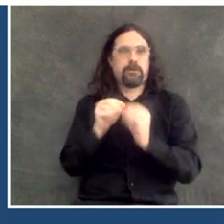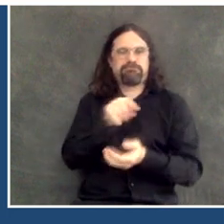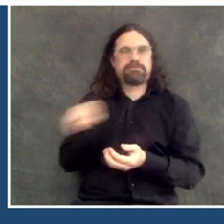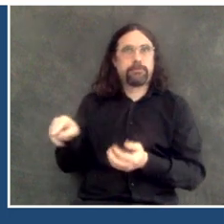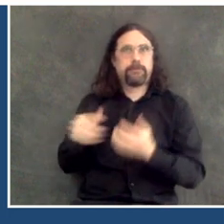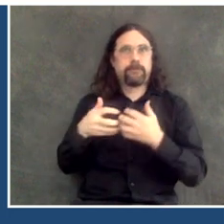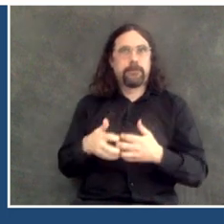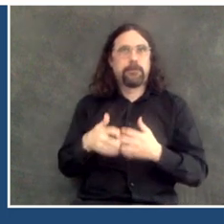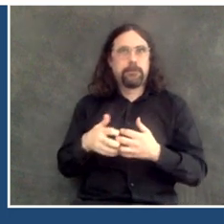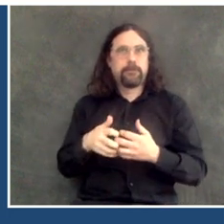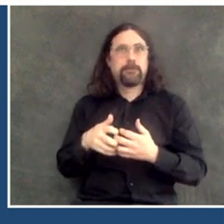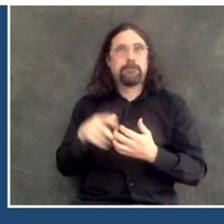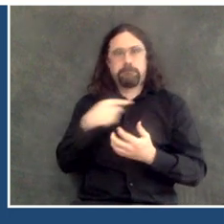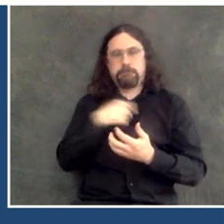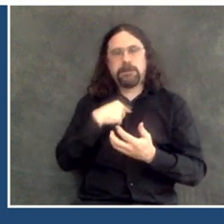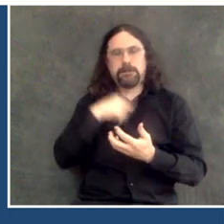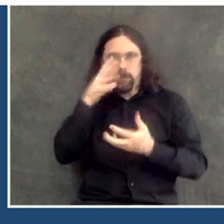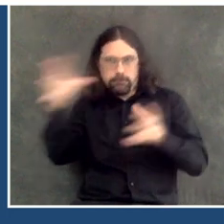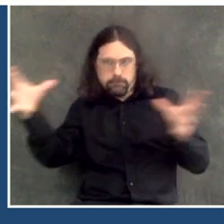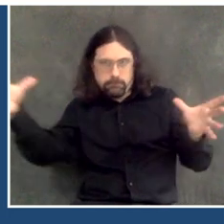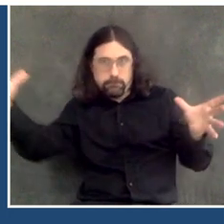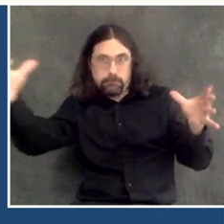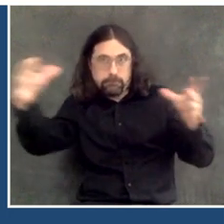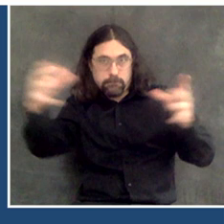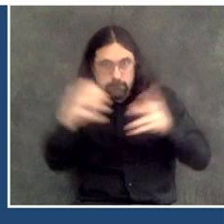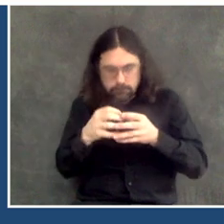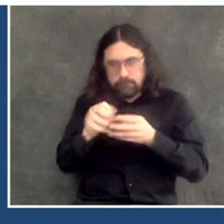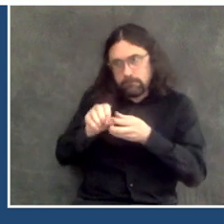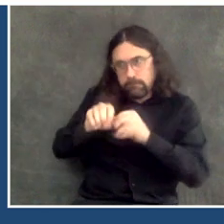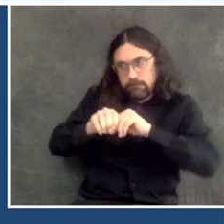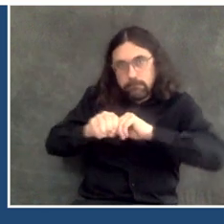items as we get ready for this very difficult week ahead.